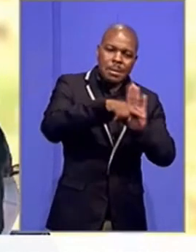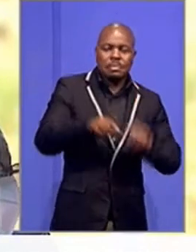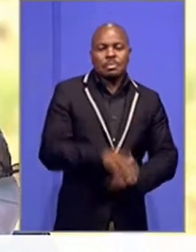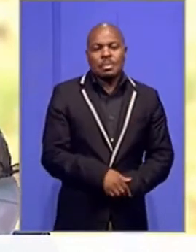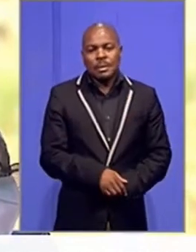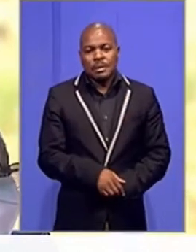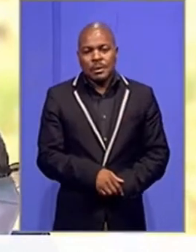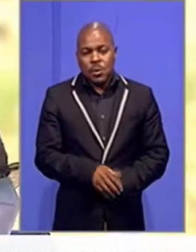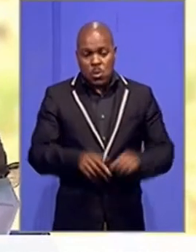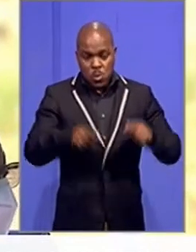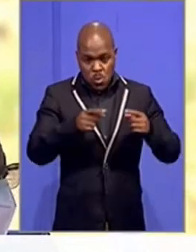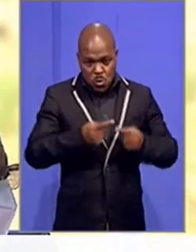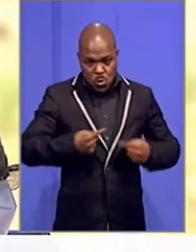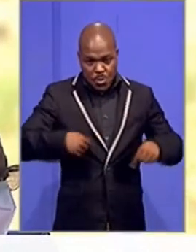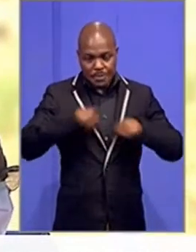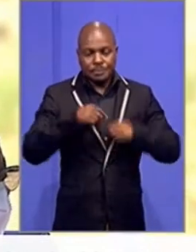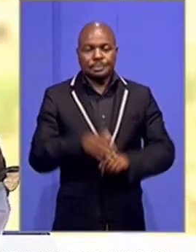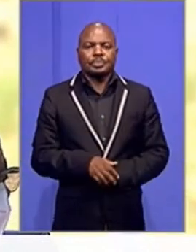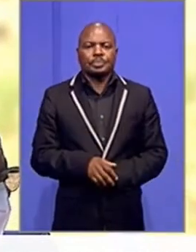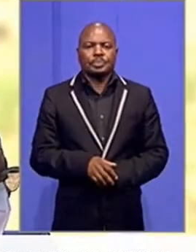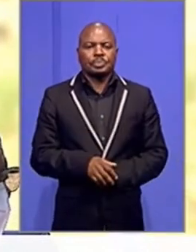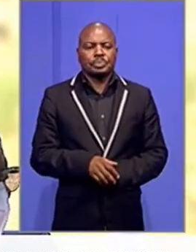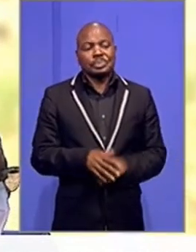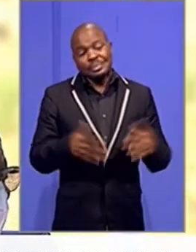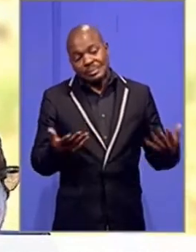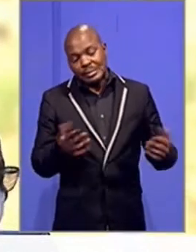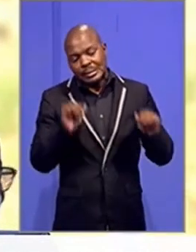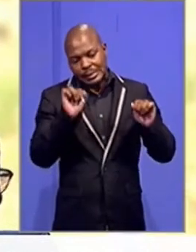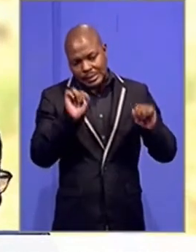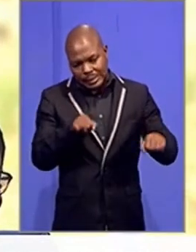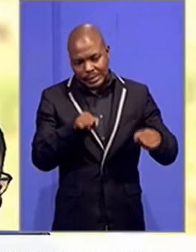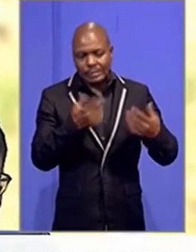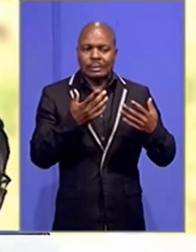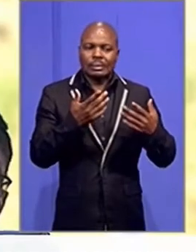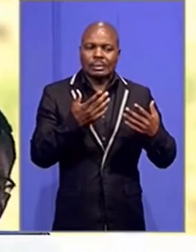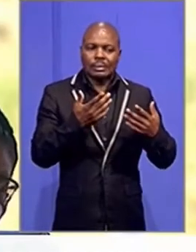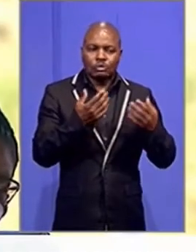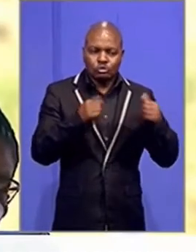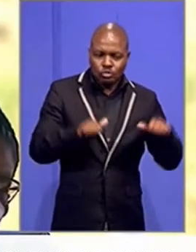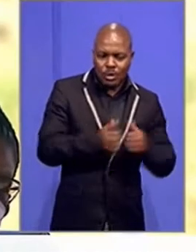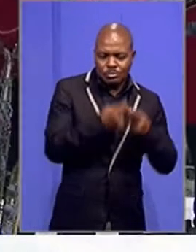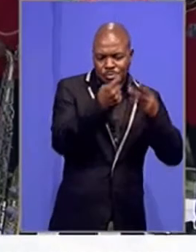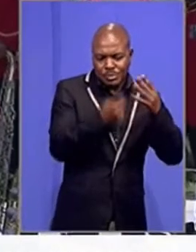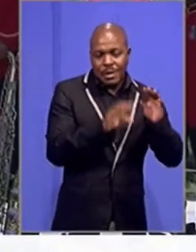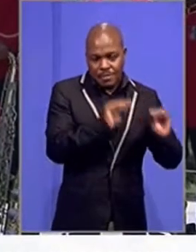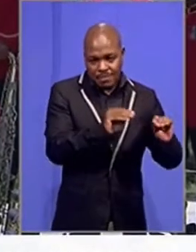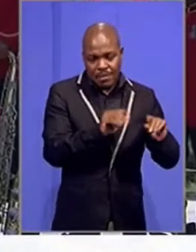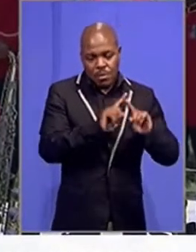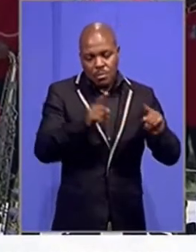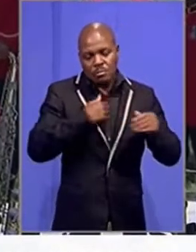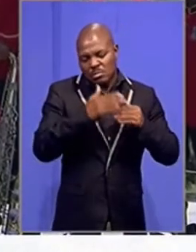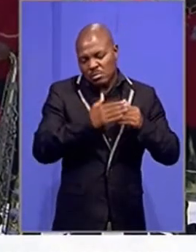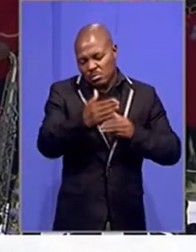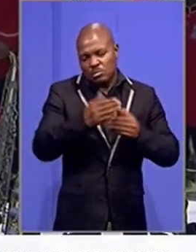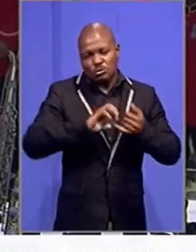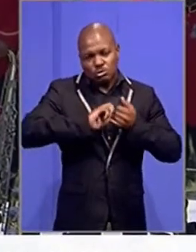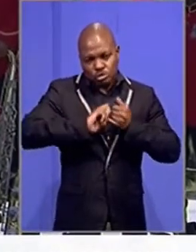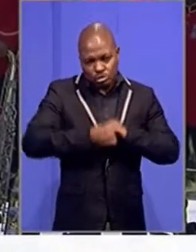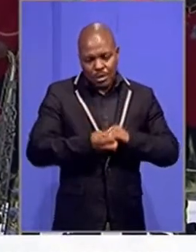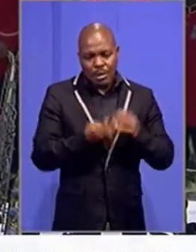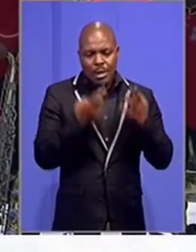We are looking within these constraints at ways to better resource our defense